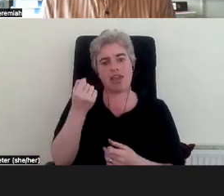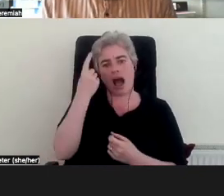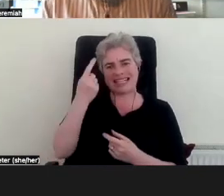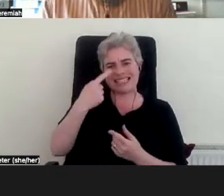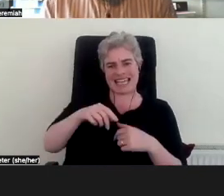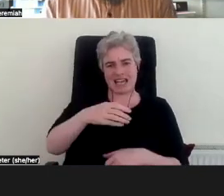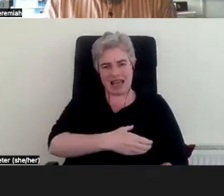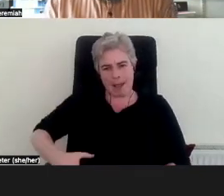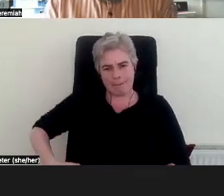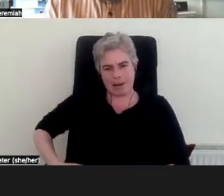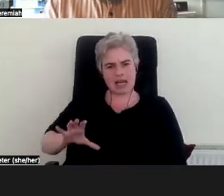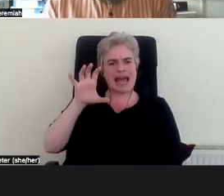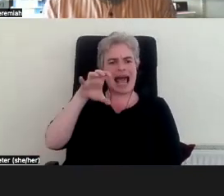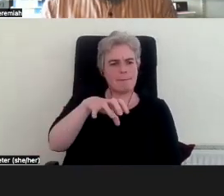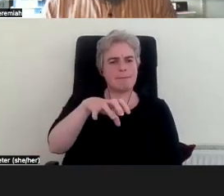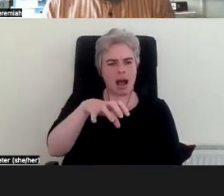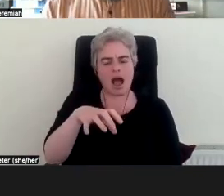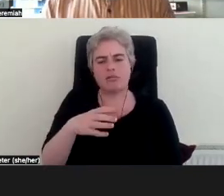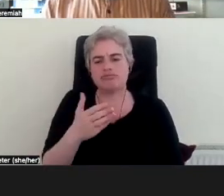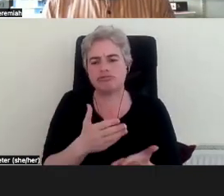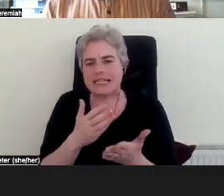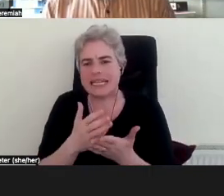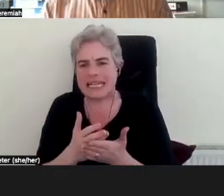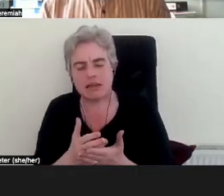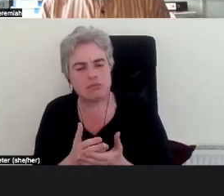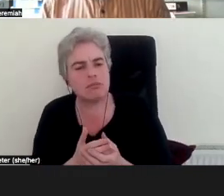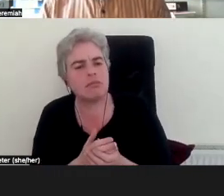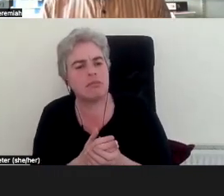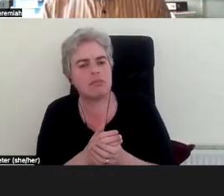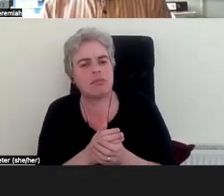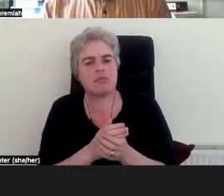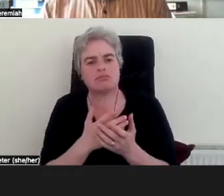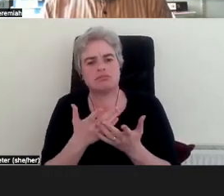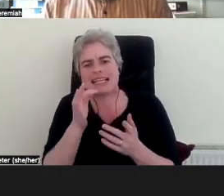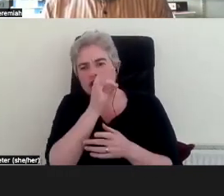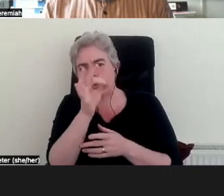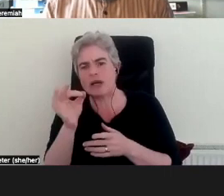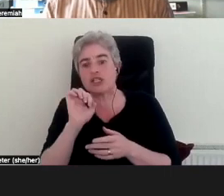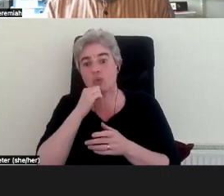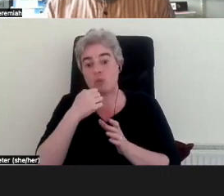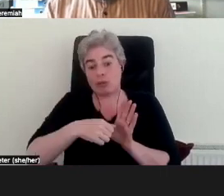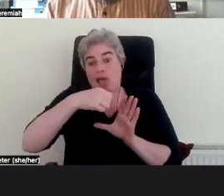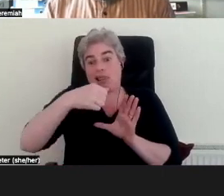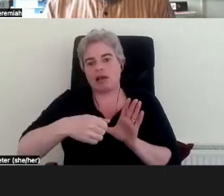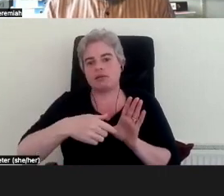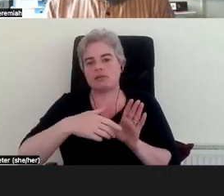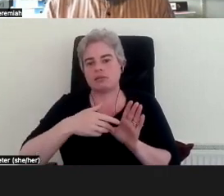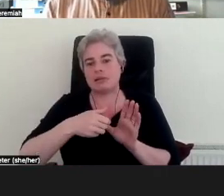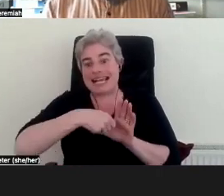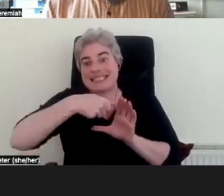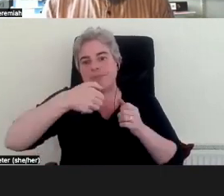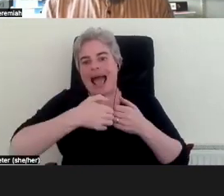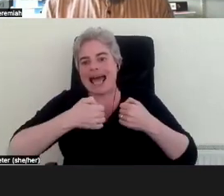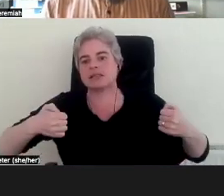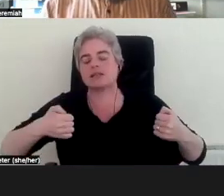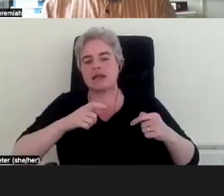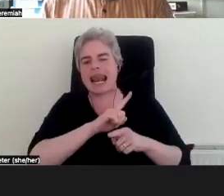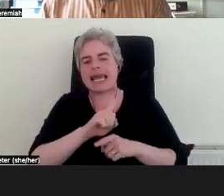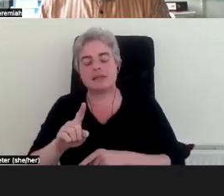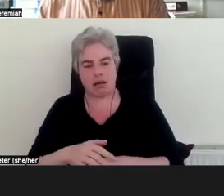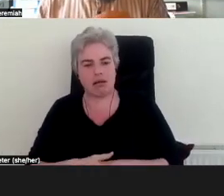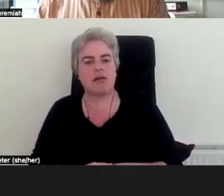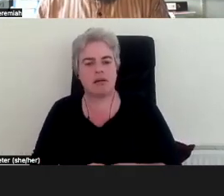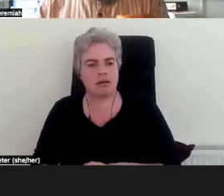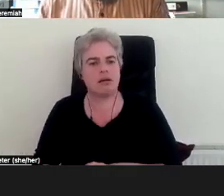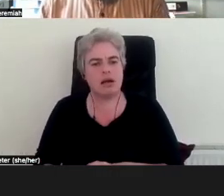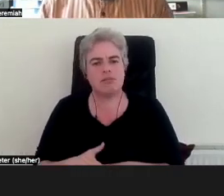Anglican empire is a question that we will expand on in a little later. But